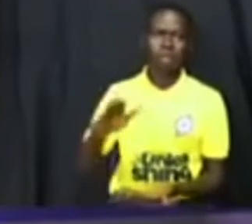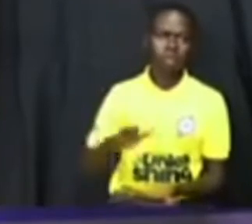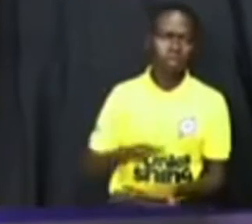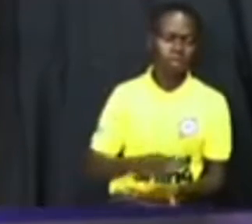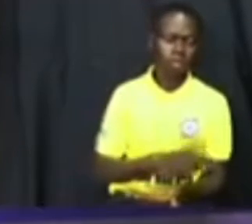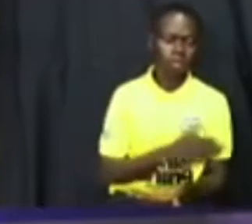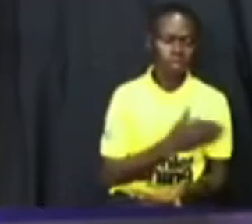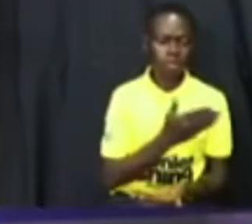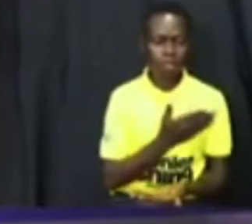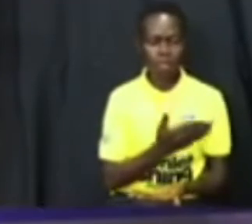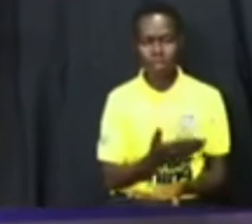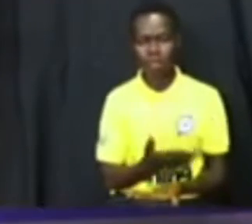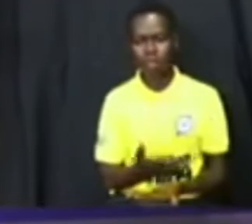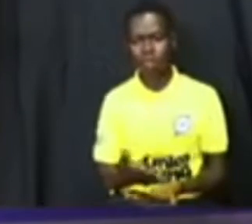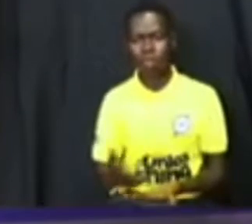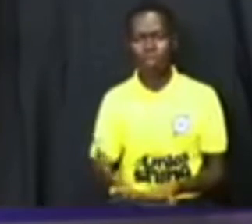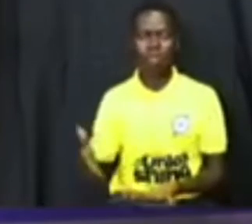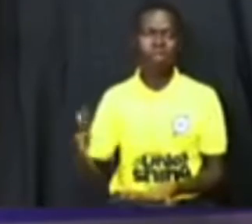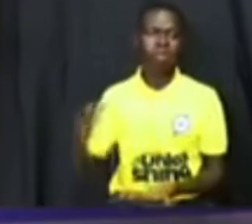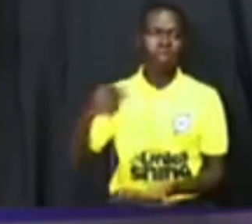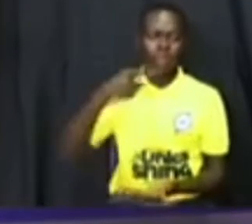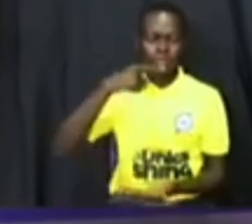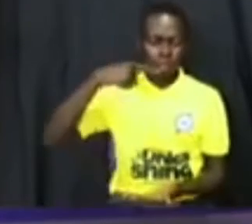and I be.